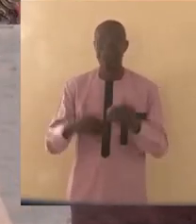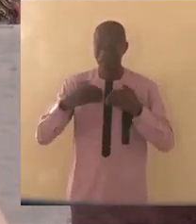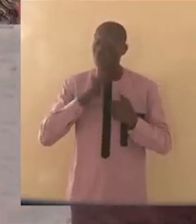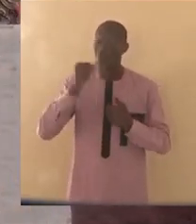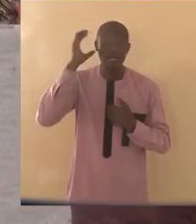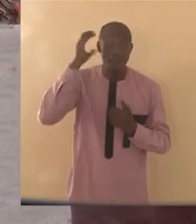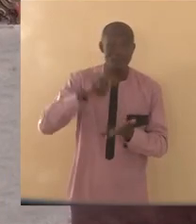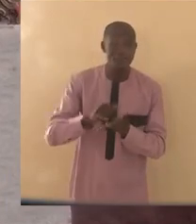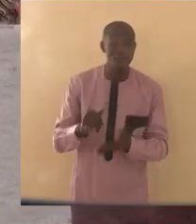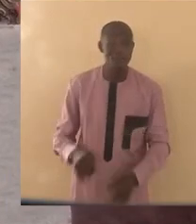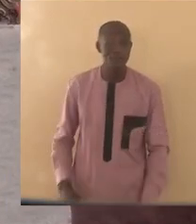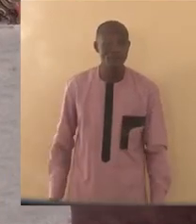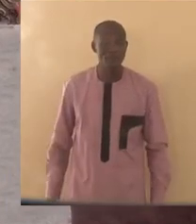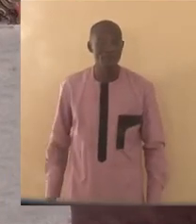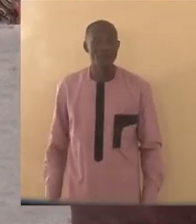Have you not heard that kind of thing before?